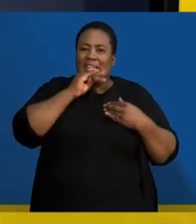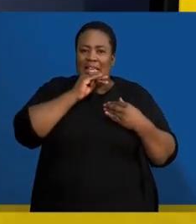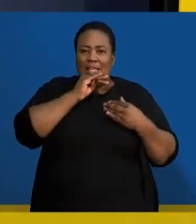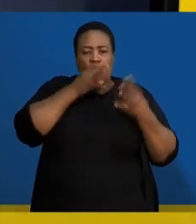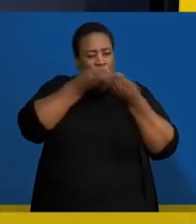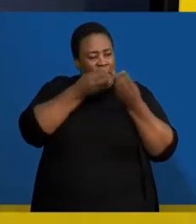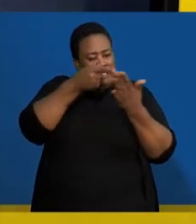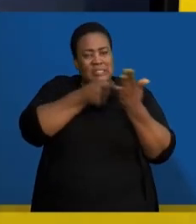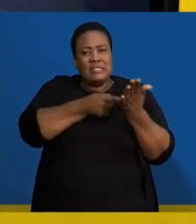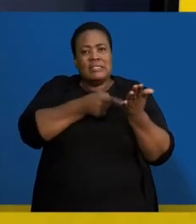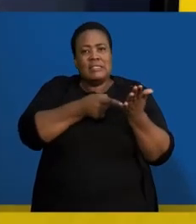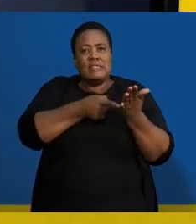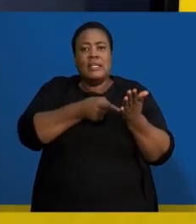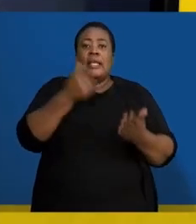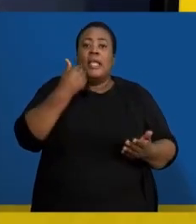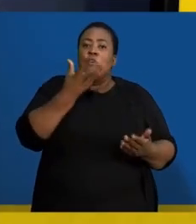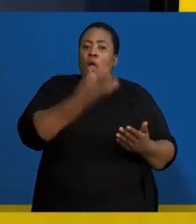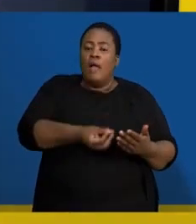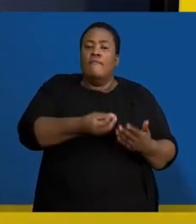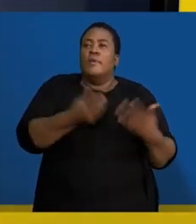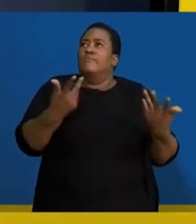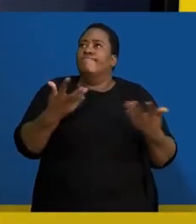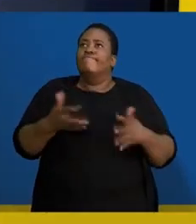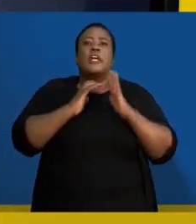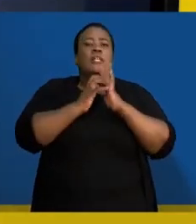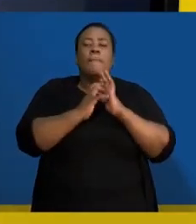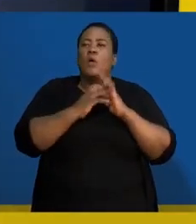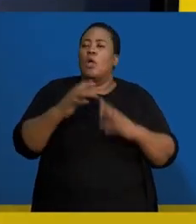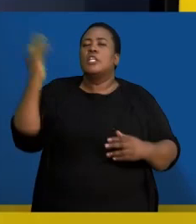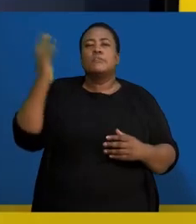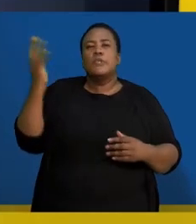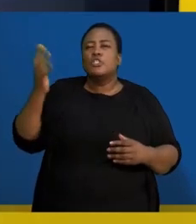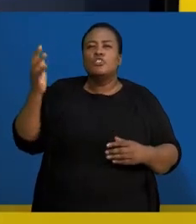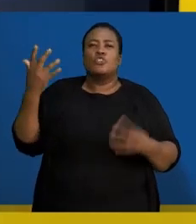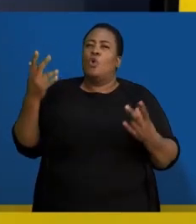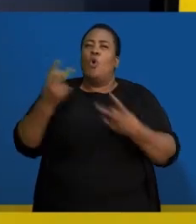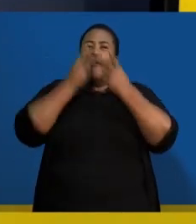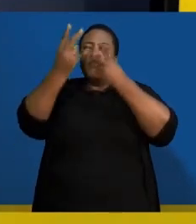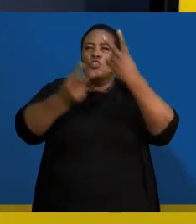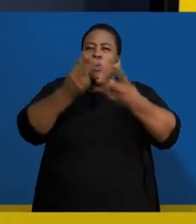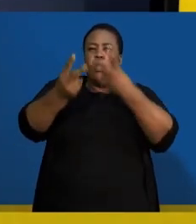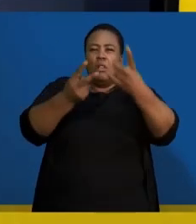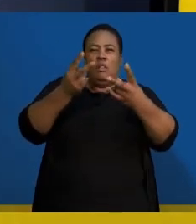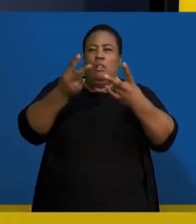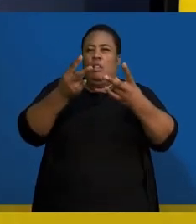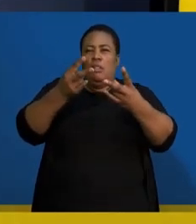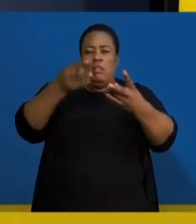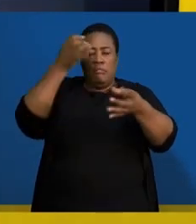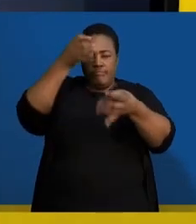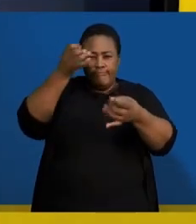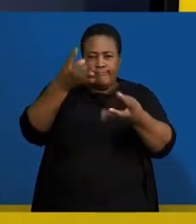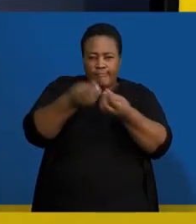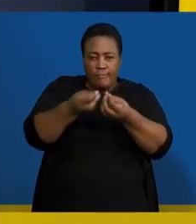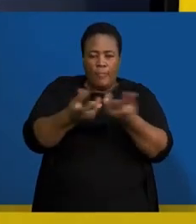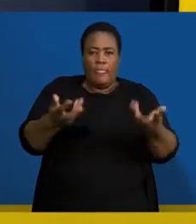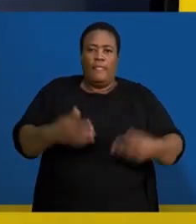things. So if you have, let's say, a speech or a visual source, then you are giving meaning to it. And you are saying, this